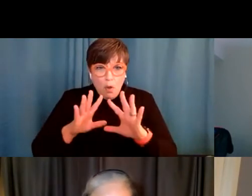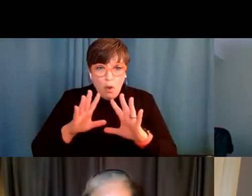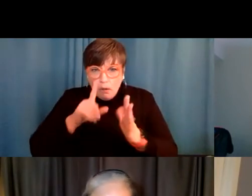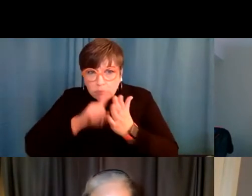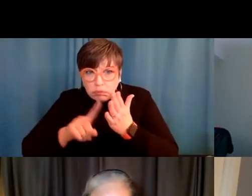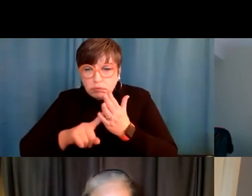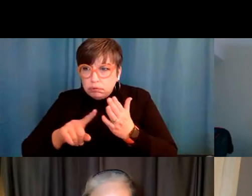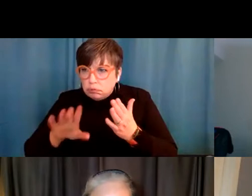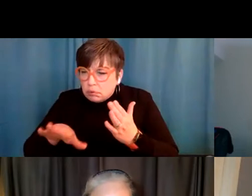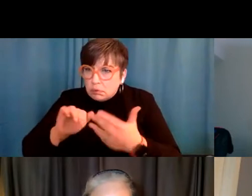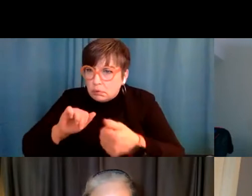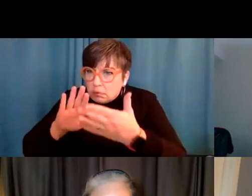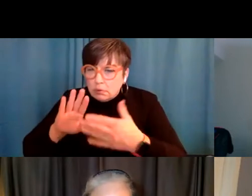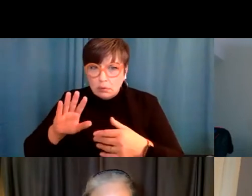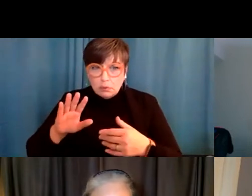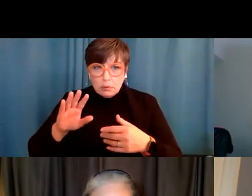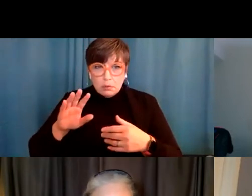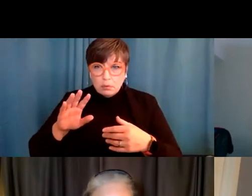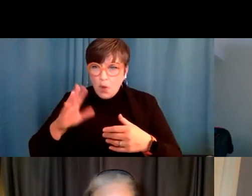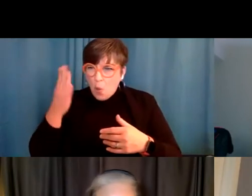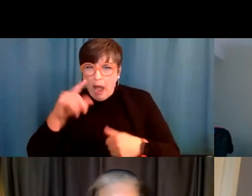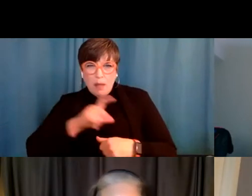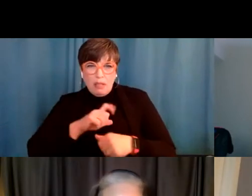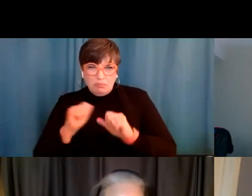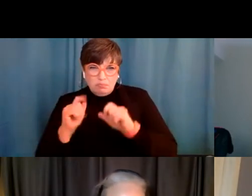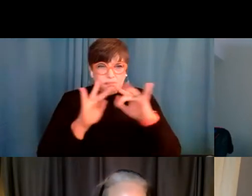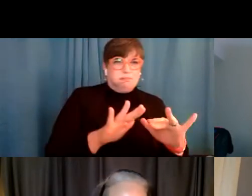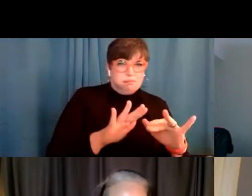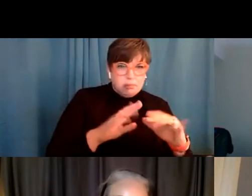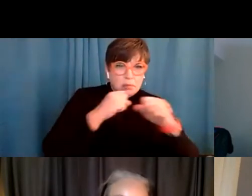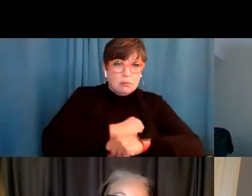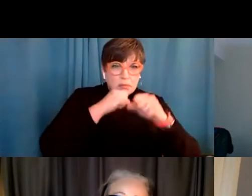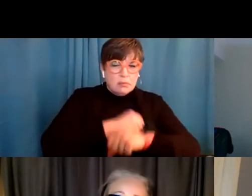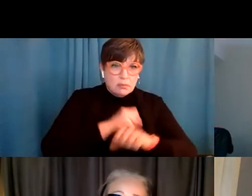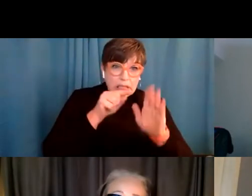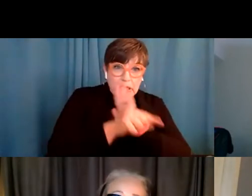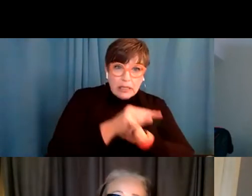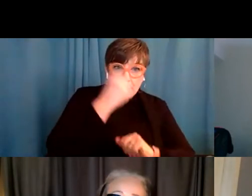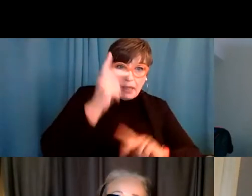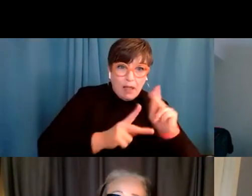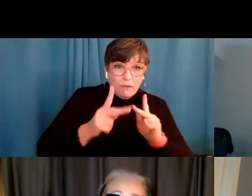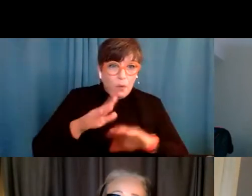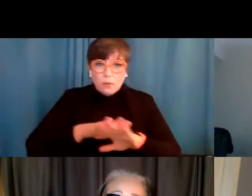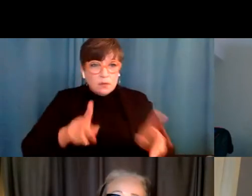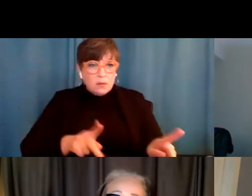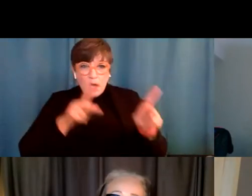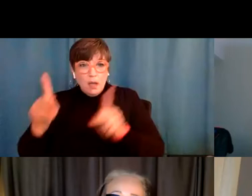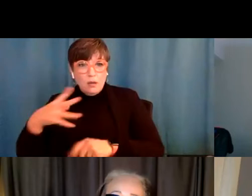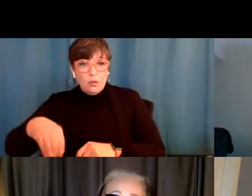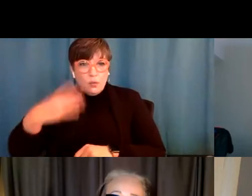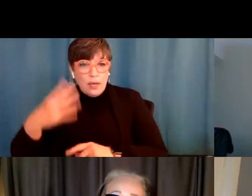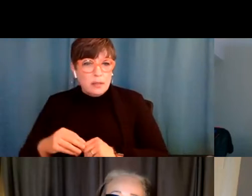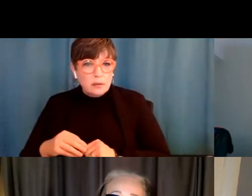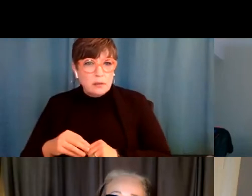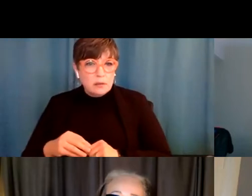racially biased policing practices, a troubling matter for a society that tirelessly promotes but repeatedly